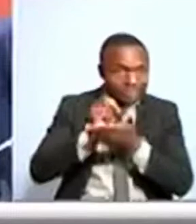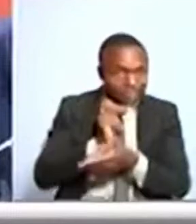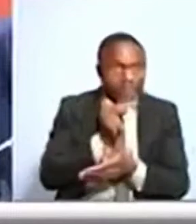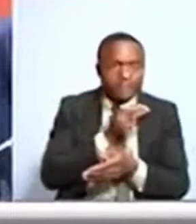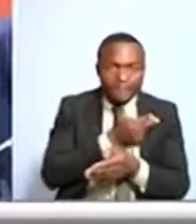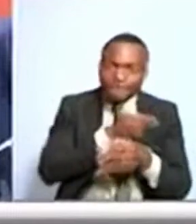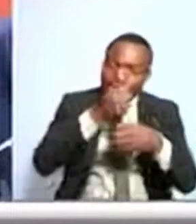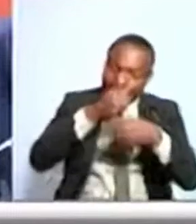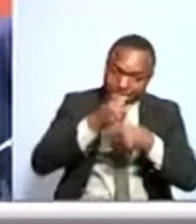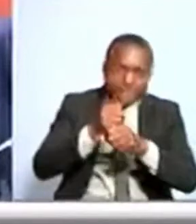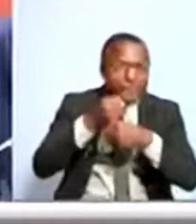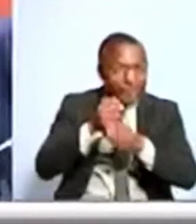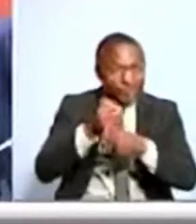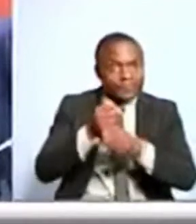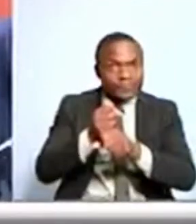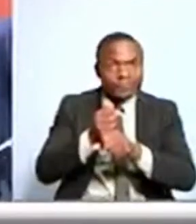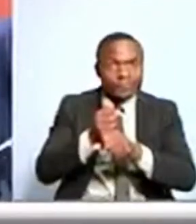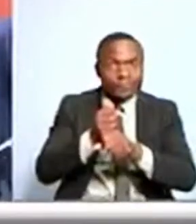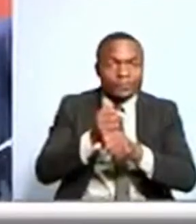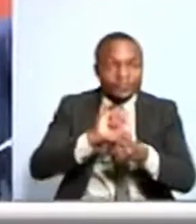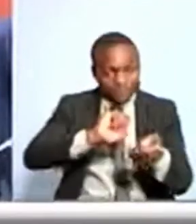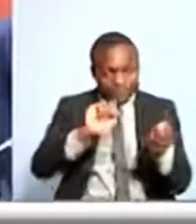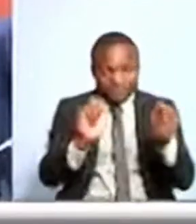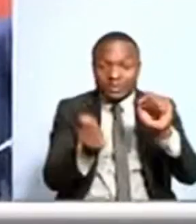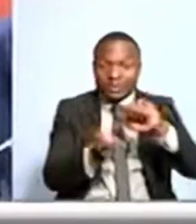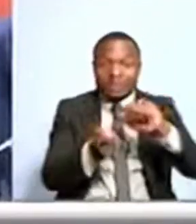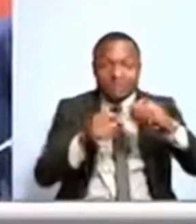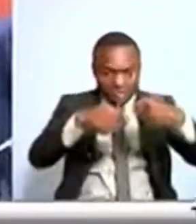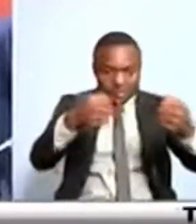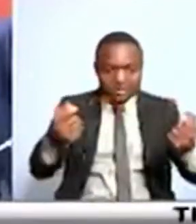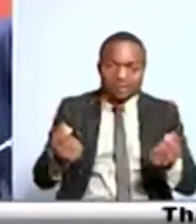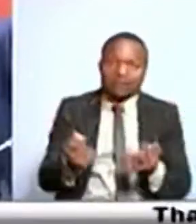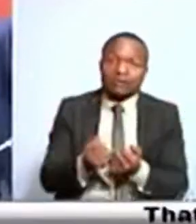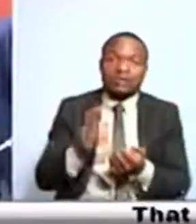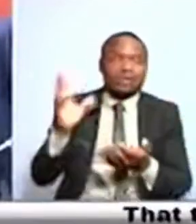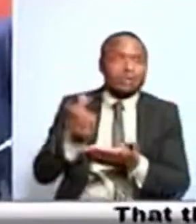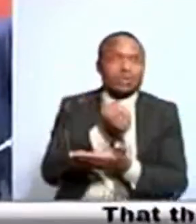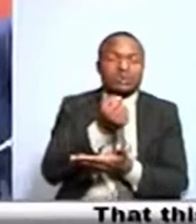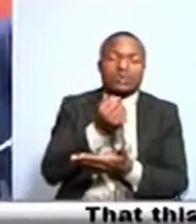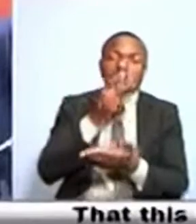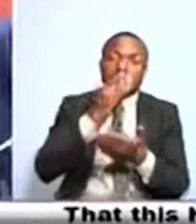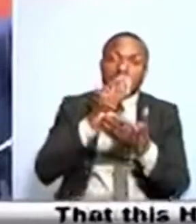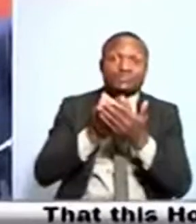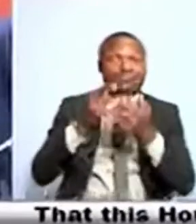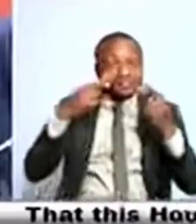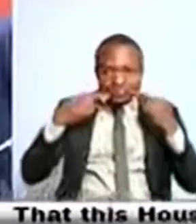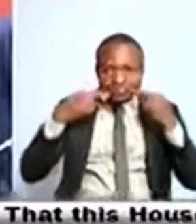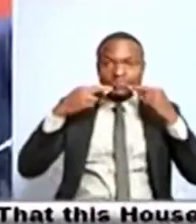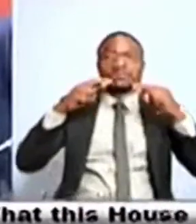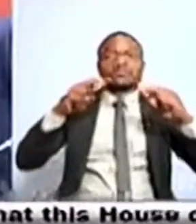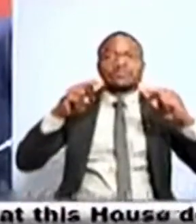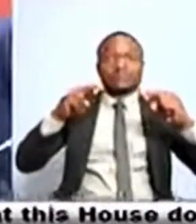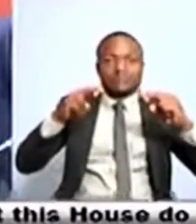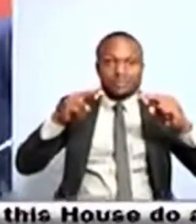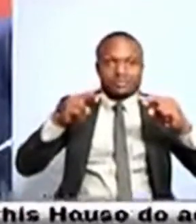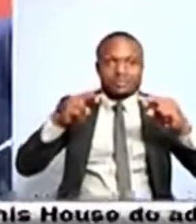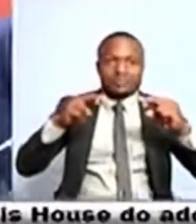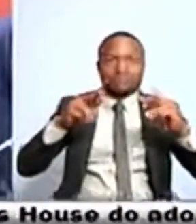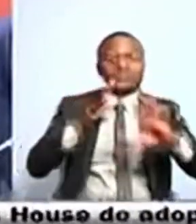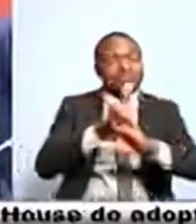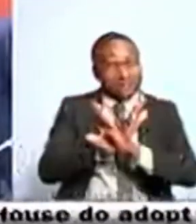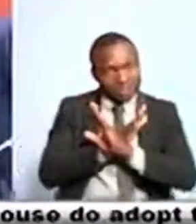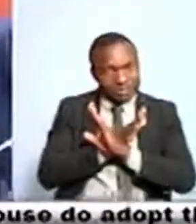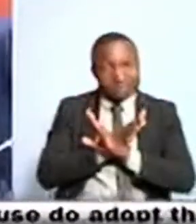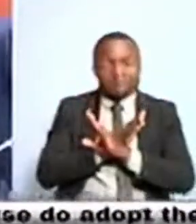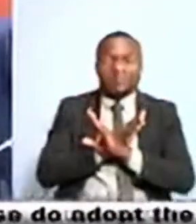make impact in our societies for us to get quality results that will impact on the society of Zambia. Madam